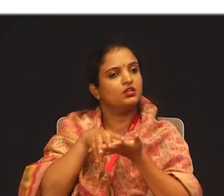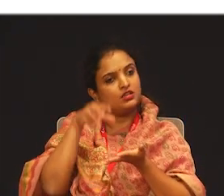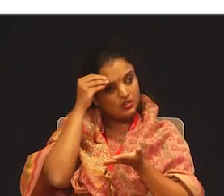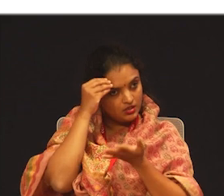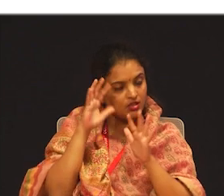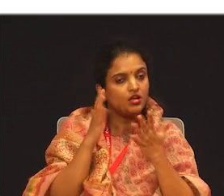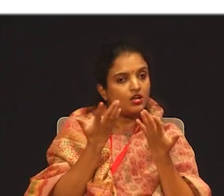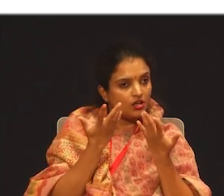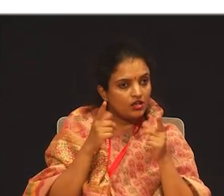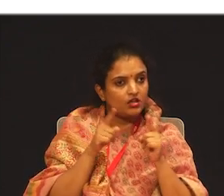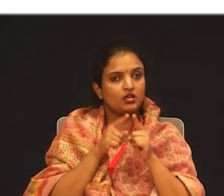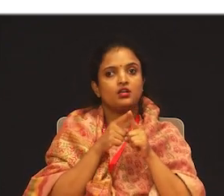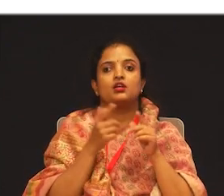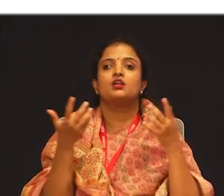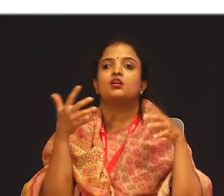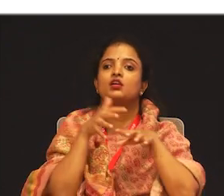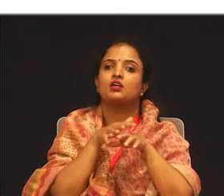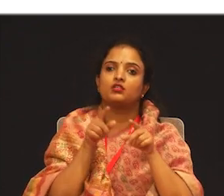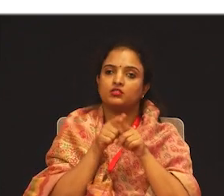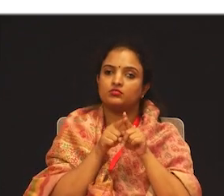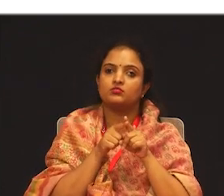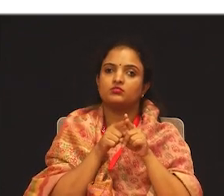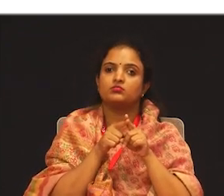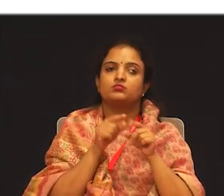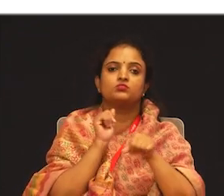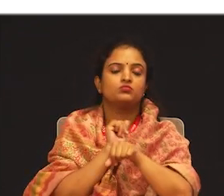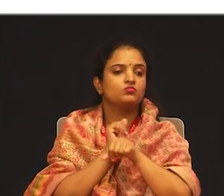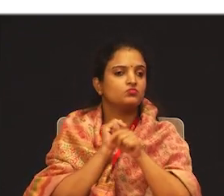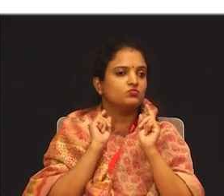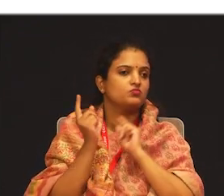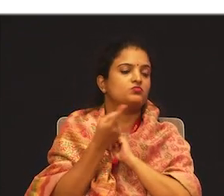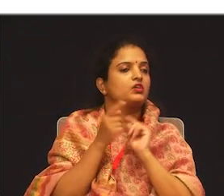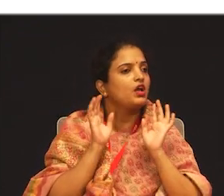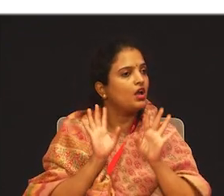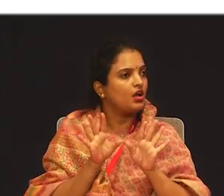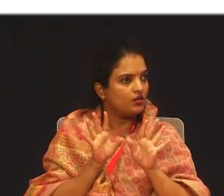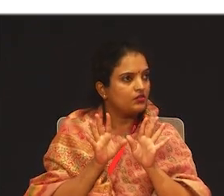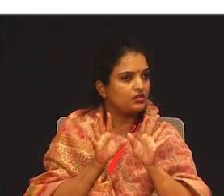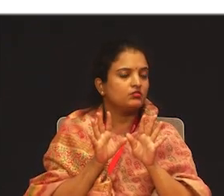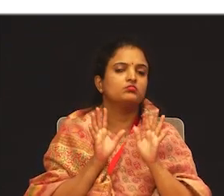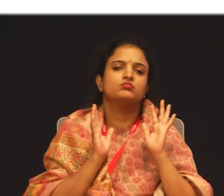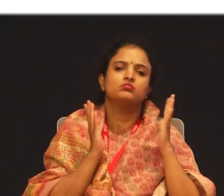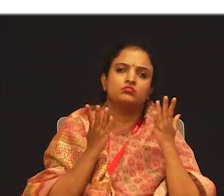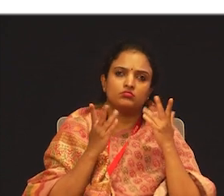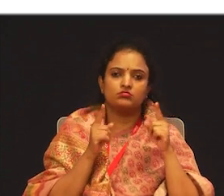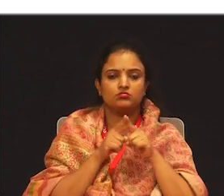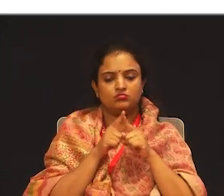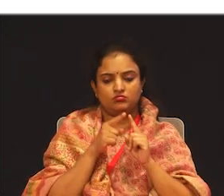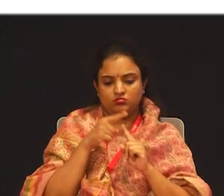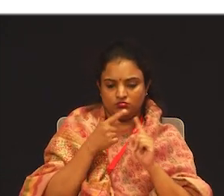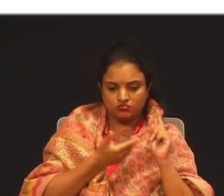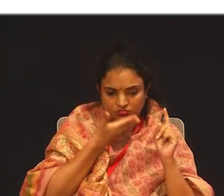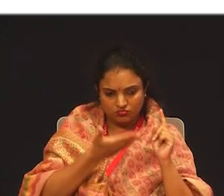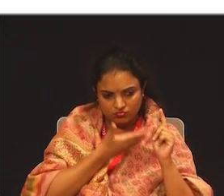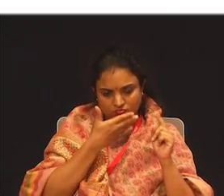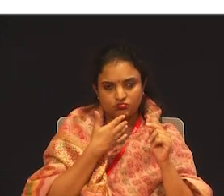and we need to engage everyone in the functioning of PRASHAST, irrespective of our training and